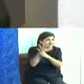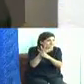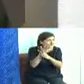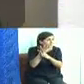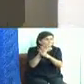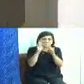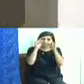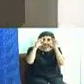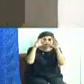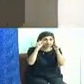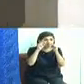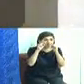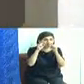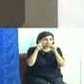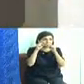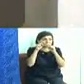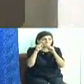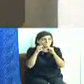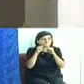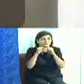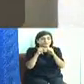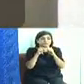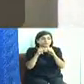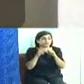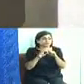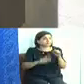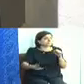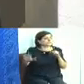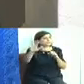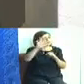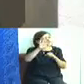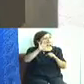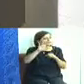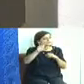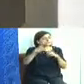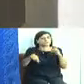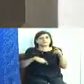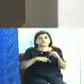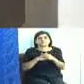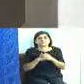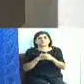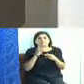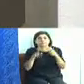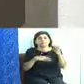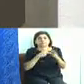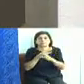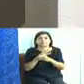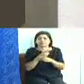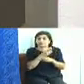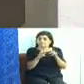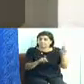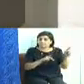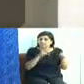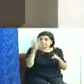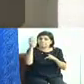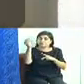amazing. We are flung out around the world. And you folks who are out there worshiping with us